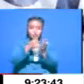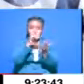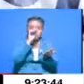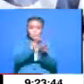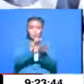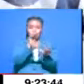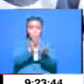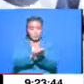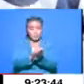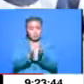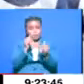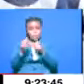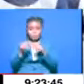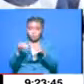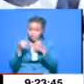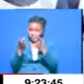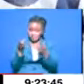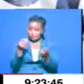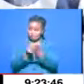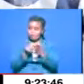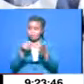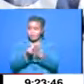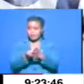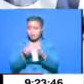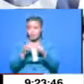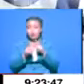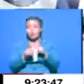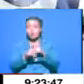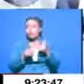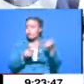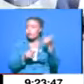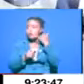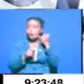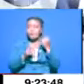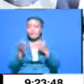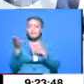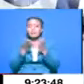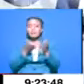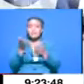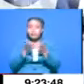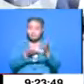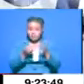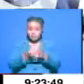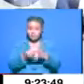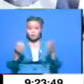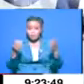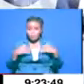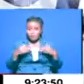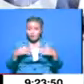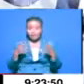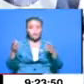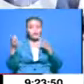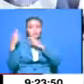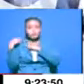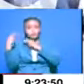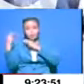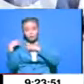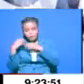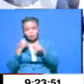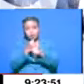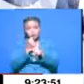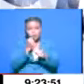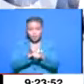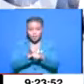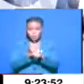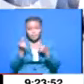remittance providers, and mobile network services providers, also have valuable contribution to make in the effort